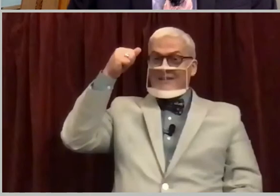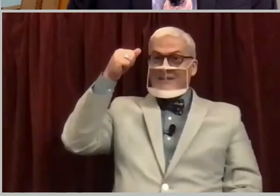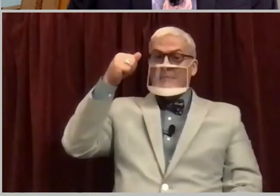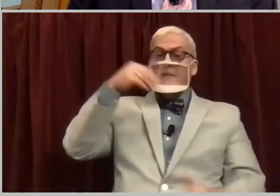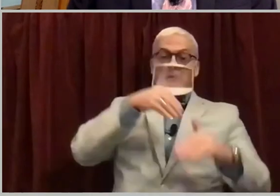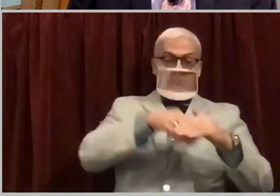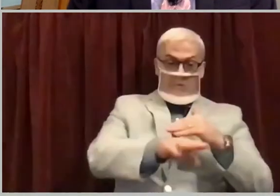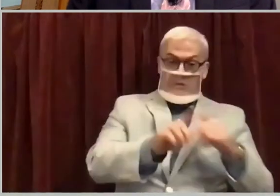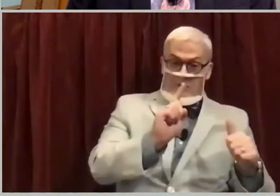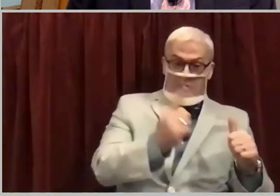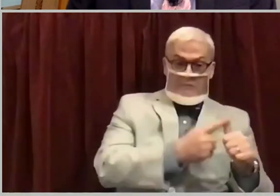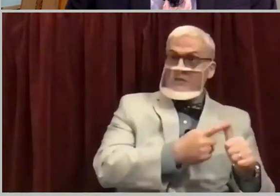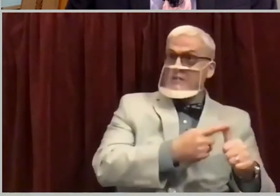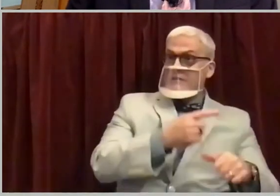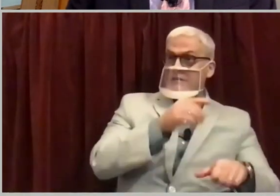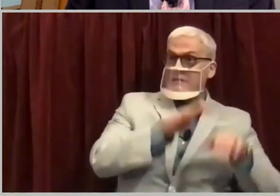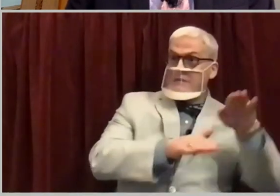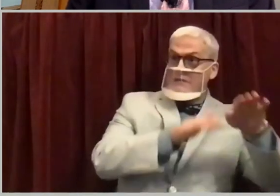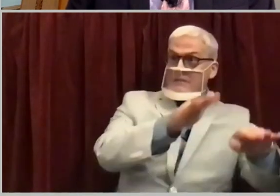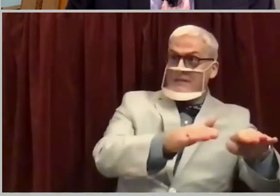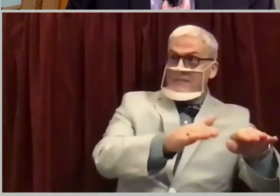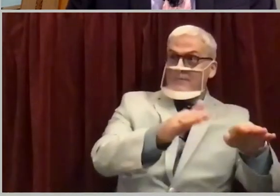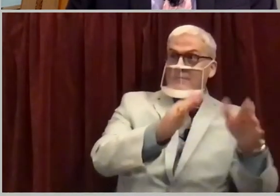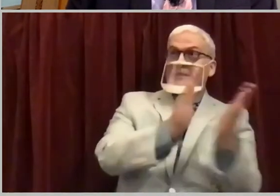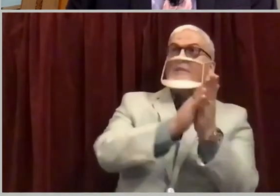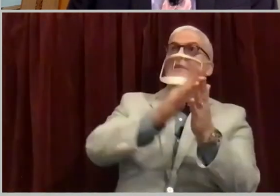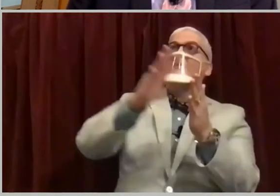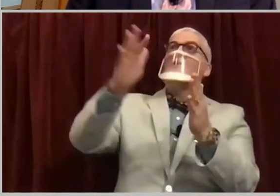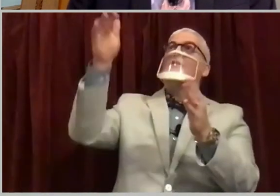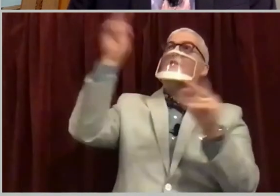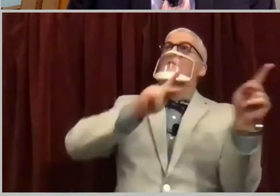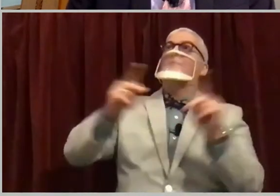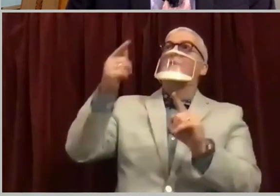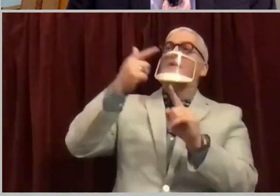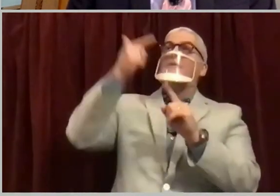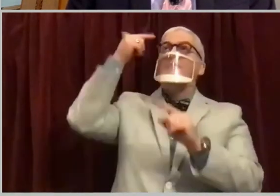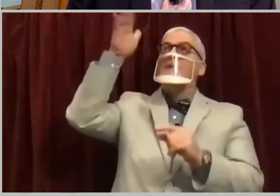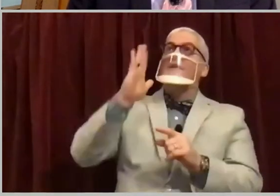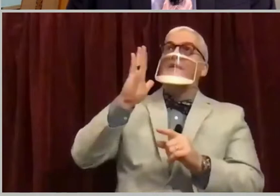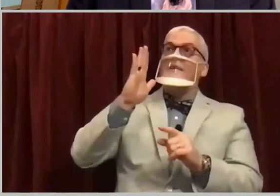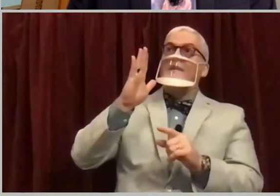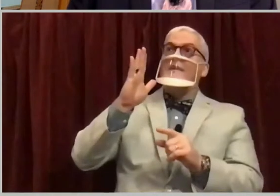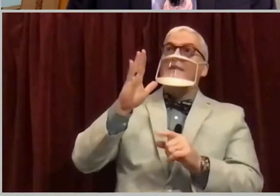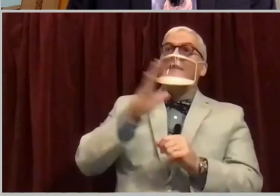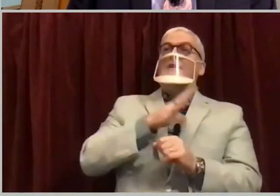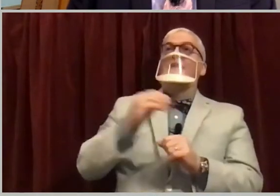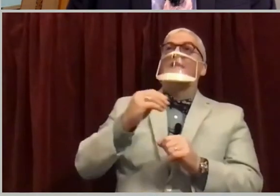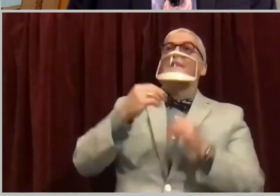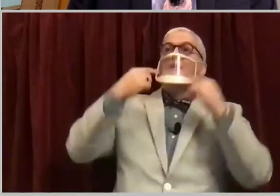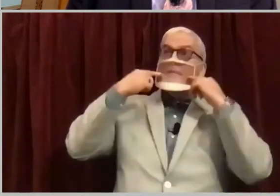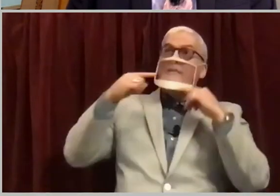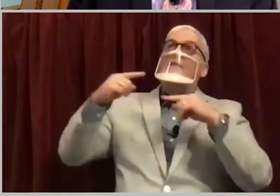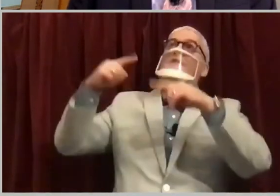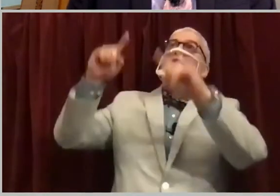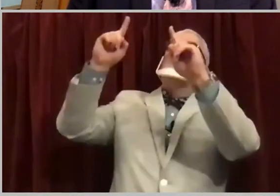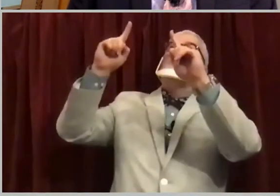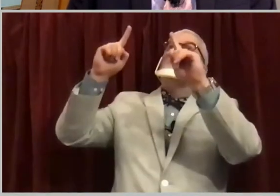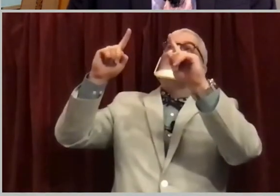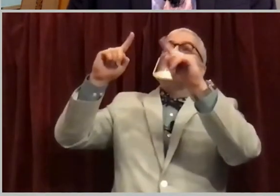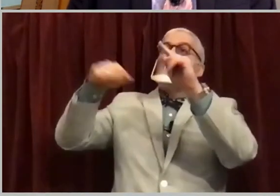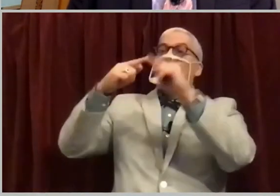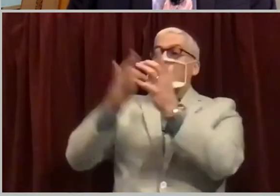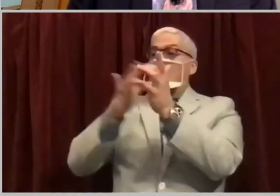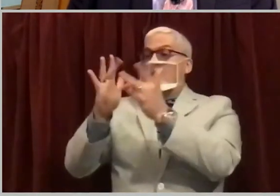just the first step in God's glorious plan for our redemption and salvation. And the triumph of Jesus Christ's sacrificial death and